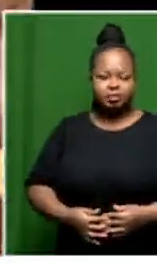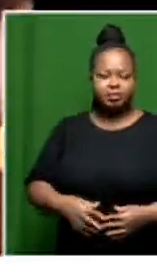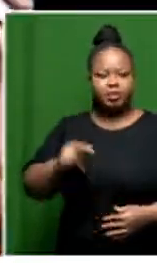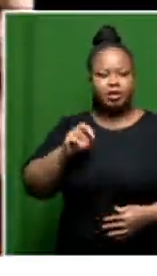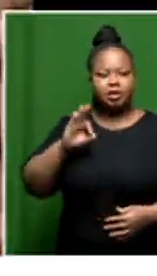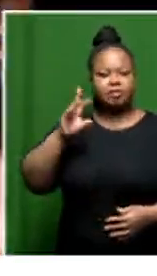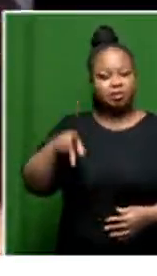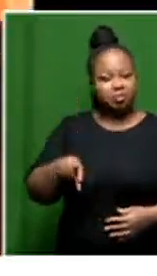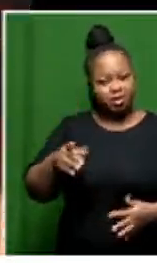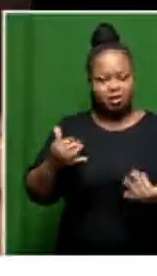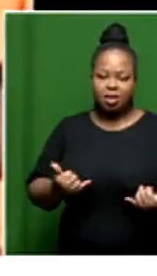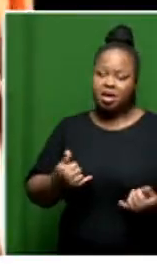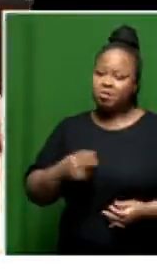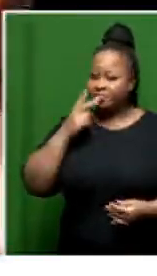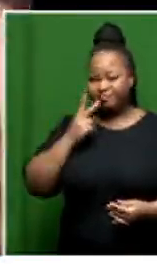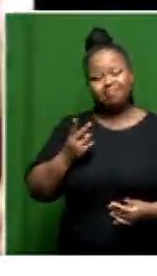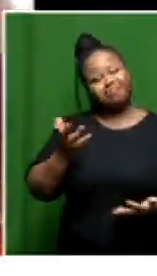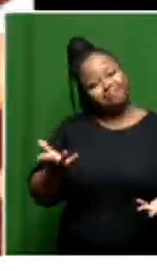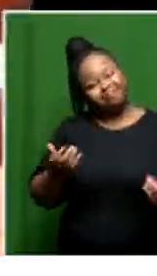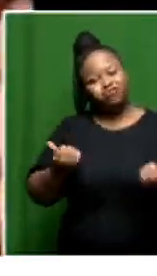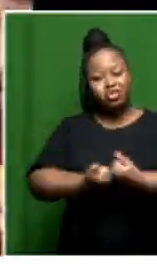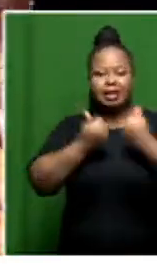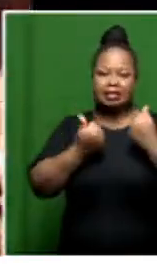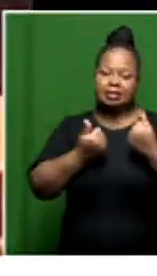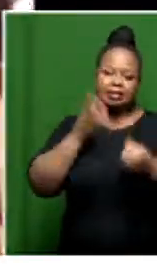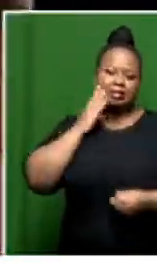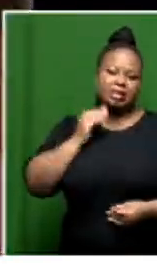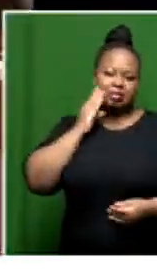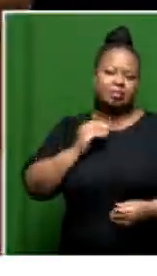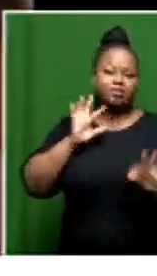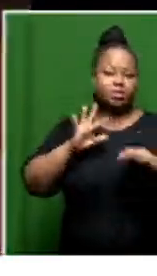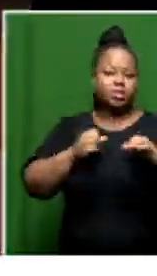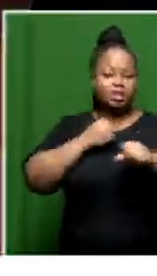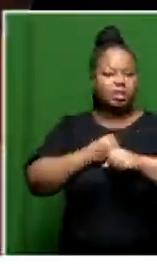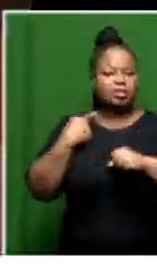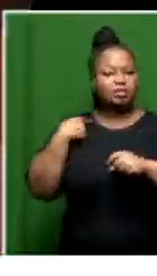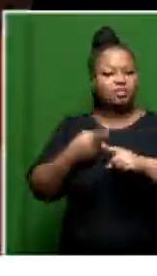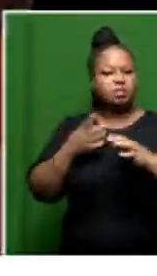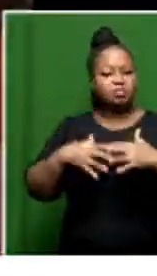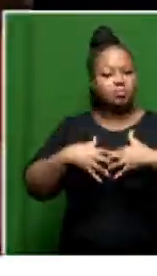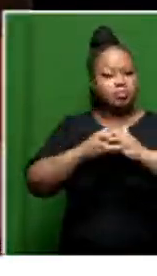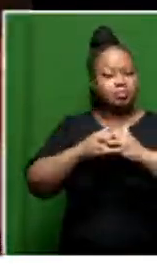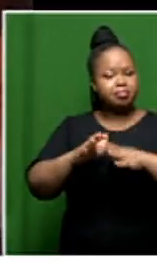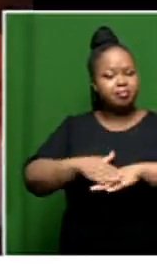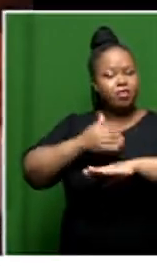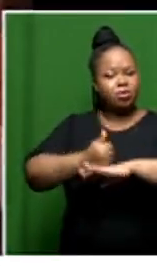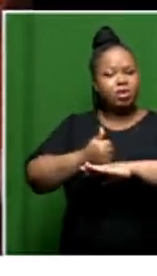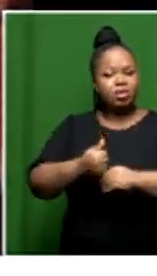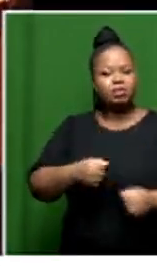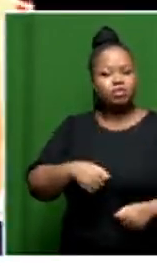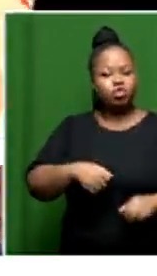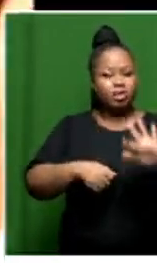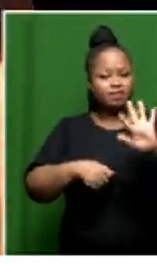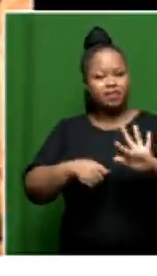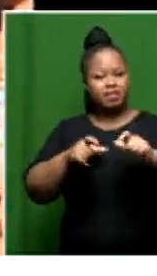The National Freedom Party has seen its fair share of challenges in the 10 years of its existence. It went from being the